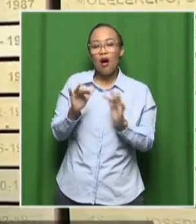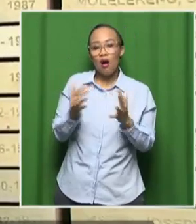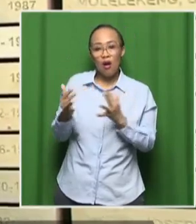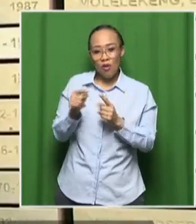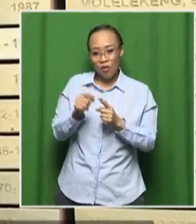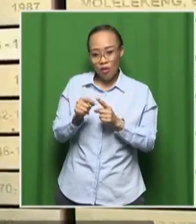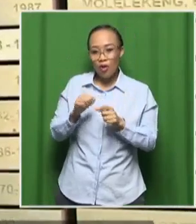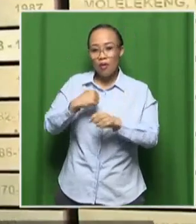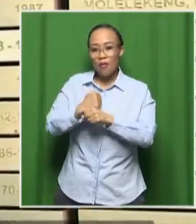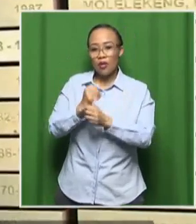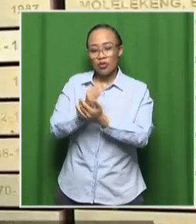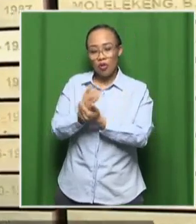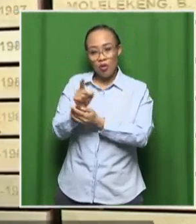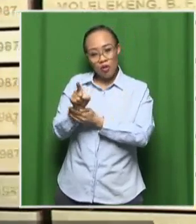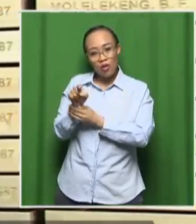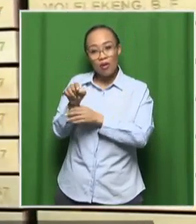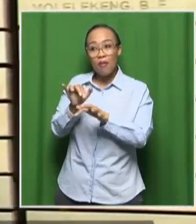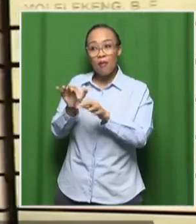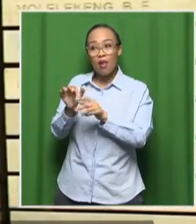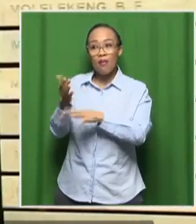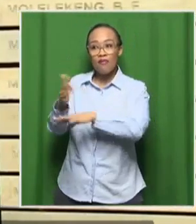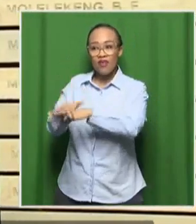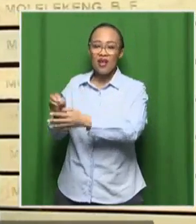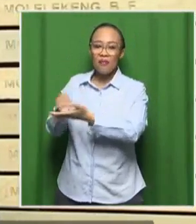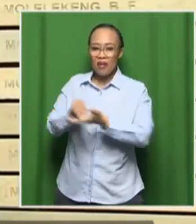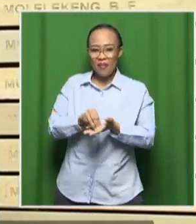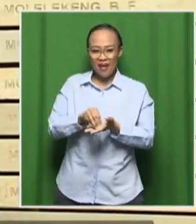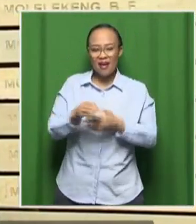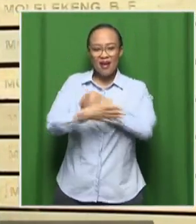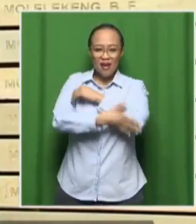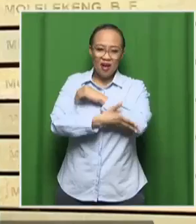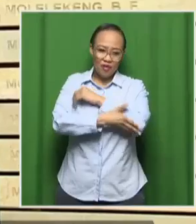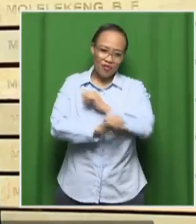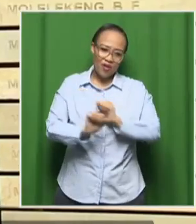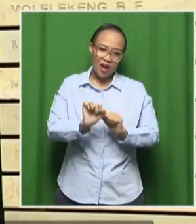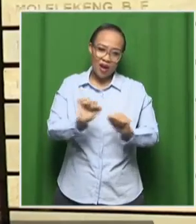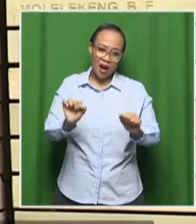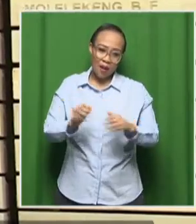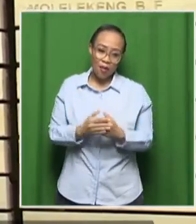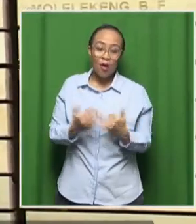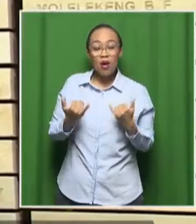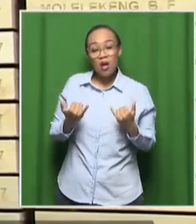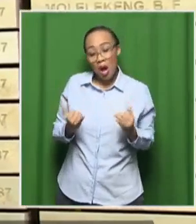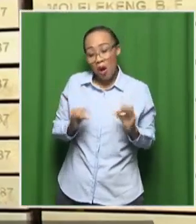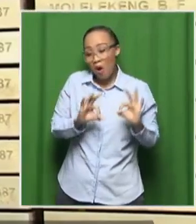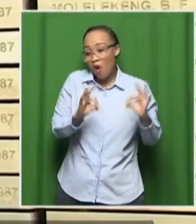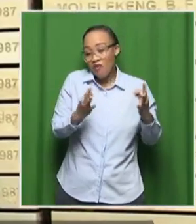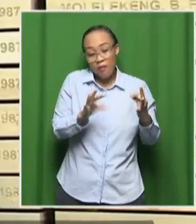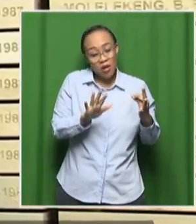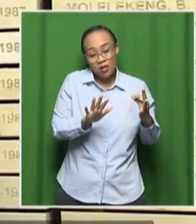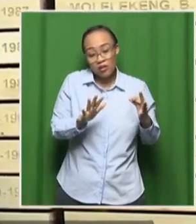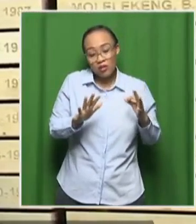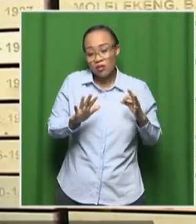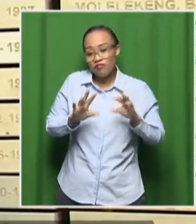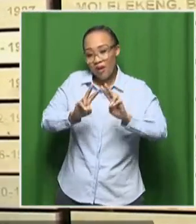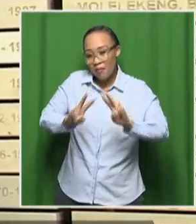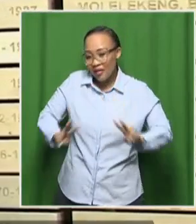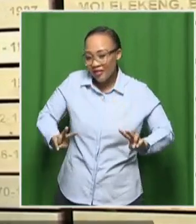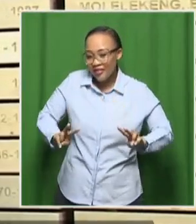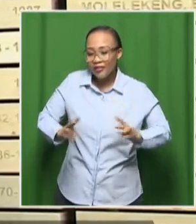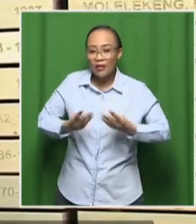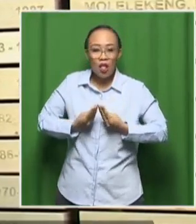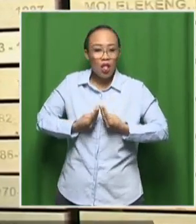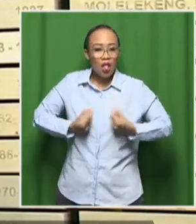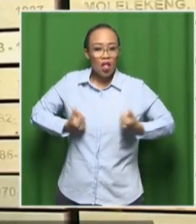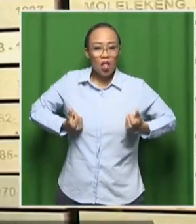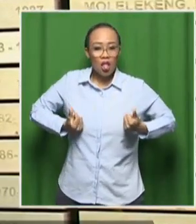and Restitution at Large. And this is obviously just to allow the families to get peace and healing, and